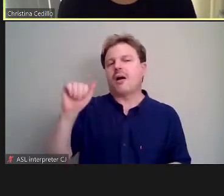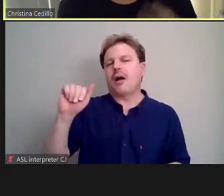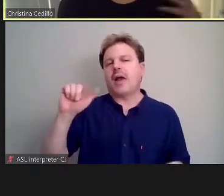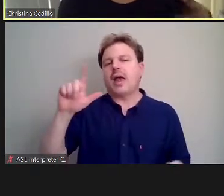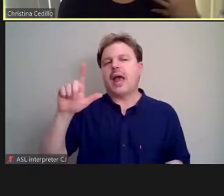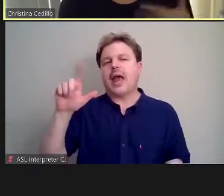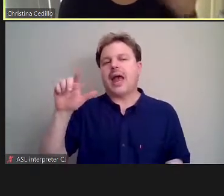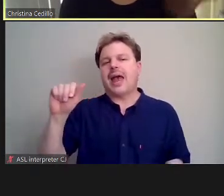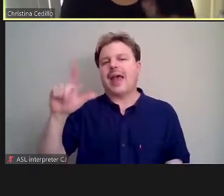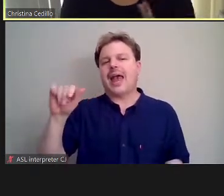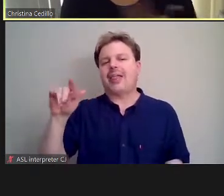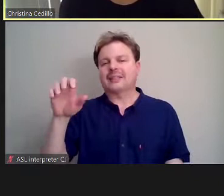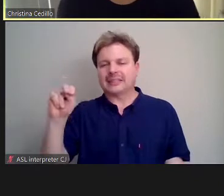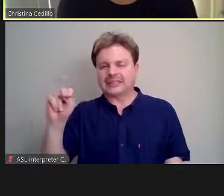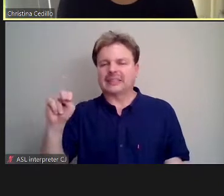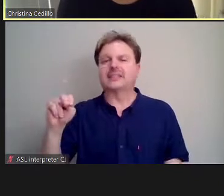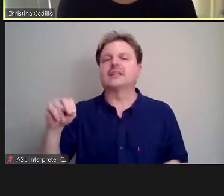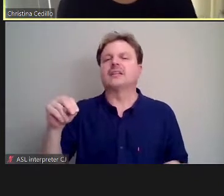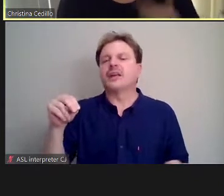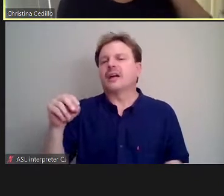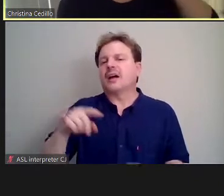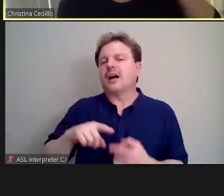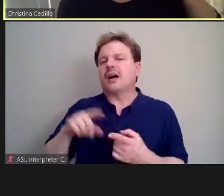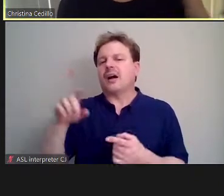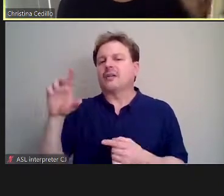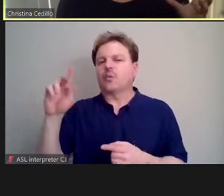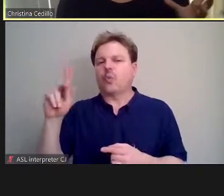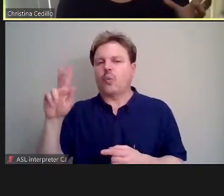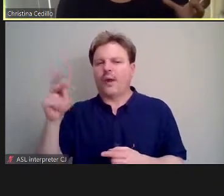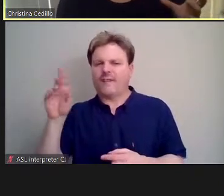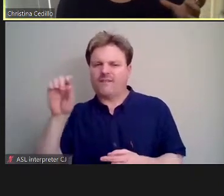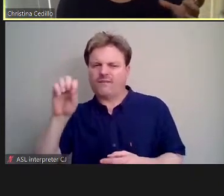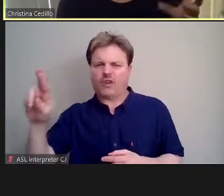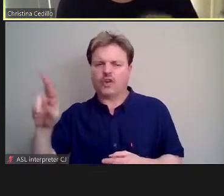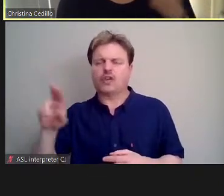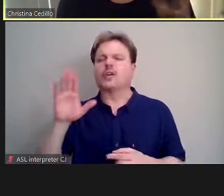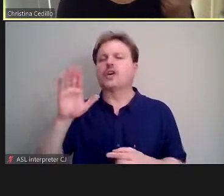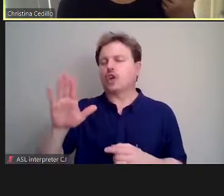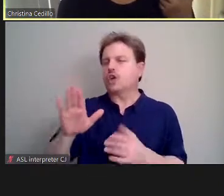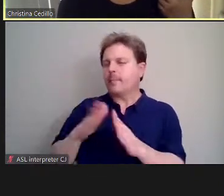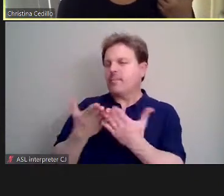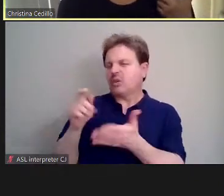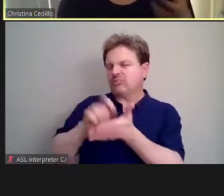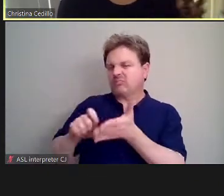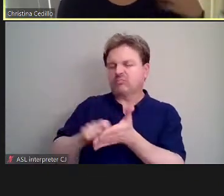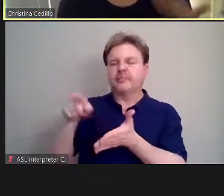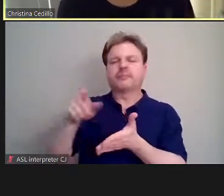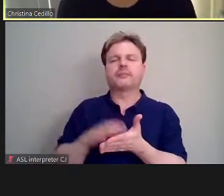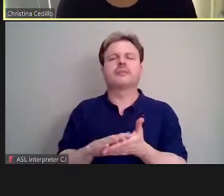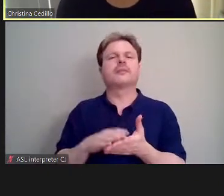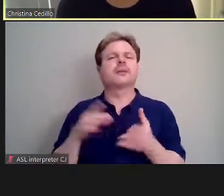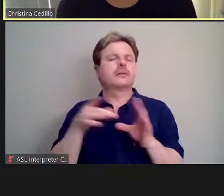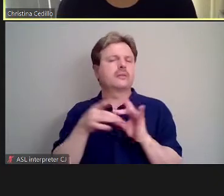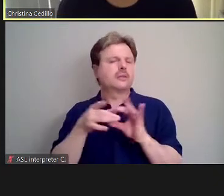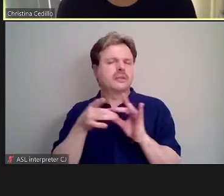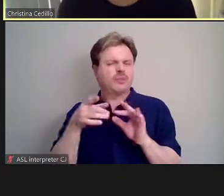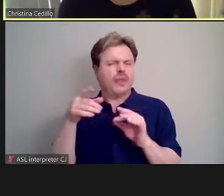in her book, Feminist Queer CRIP, talks about what that could